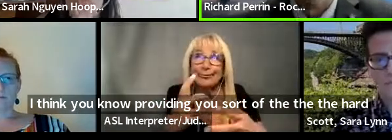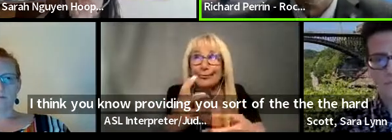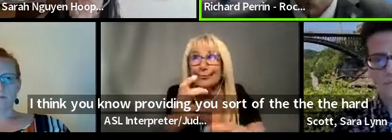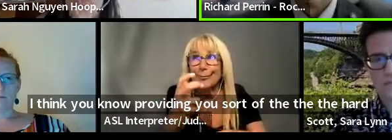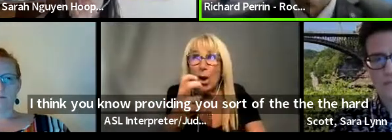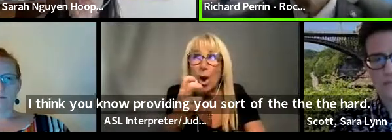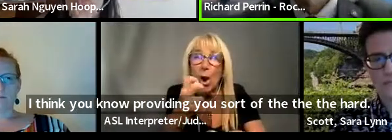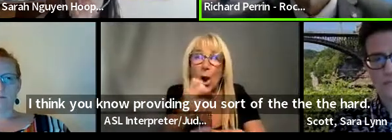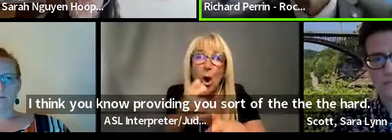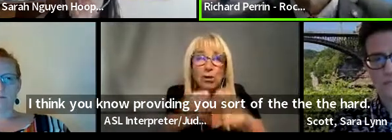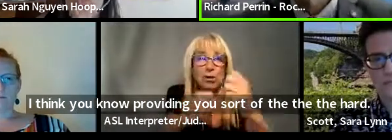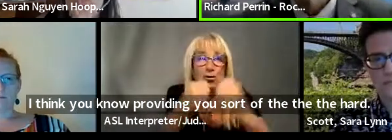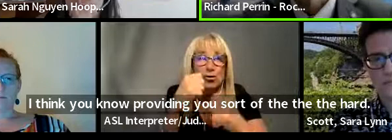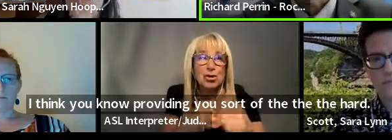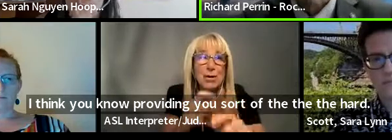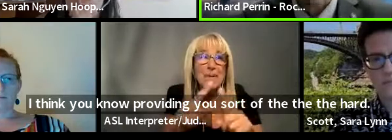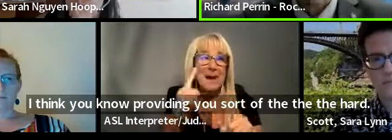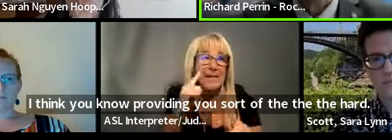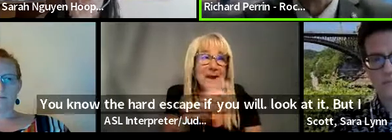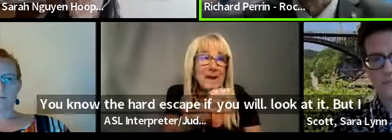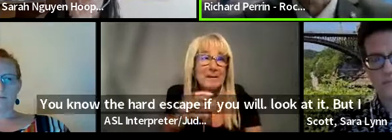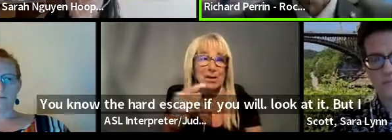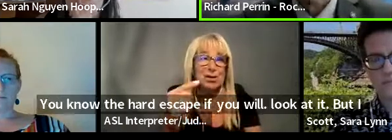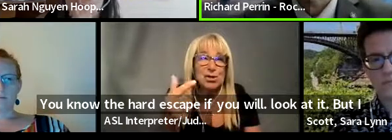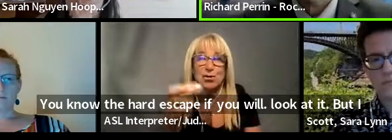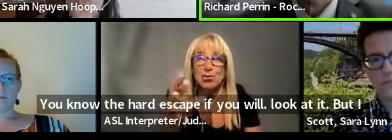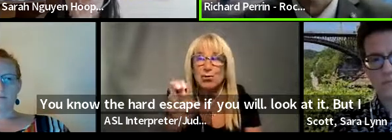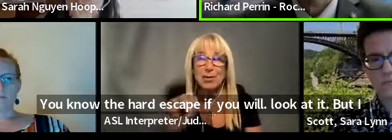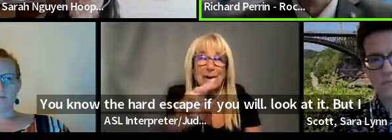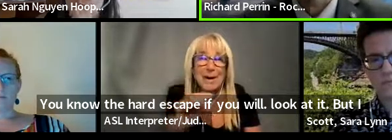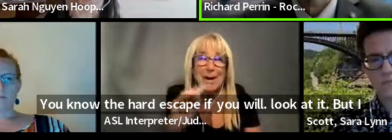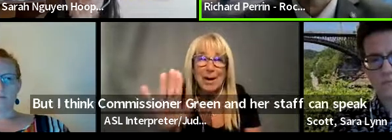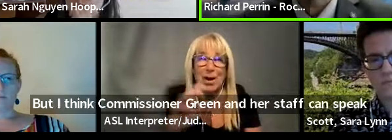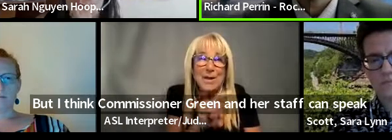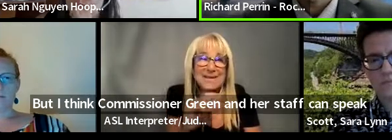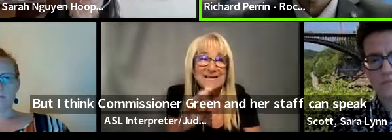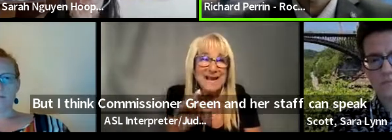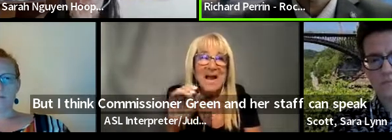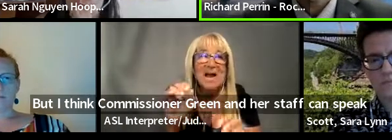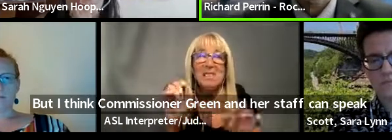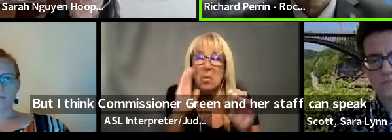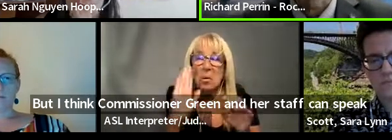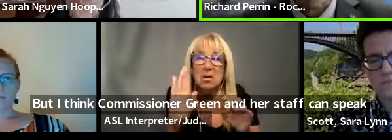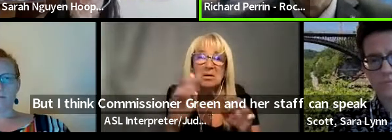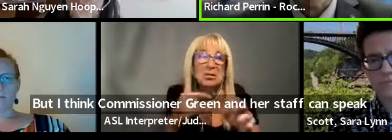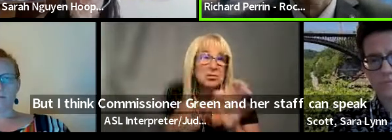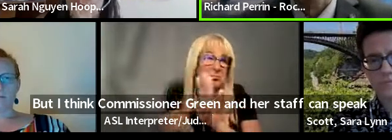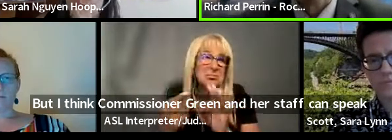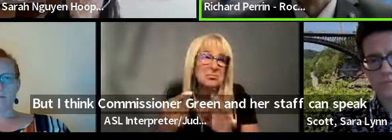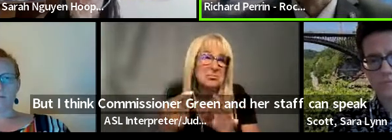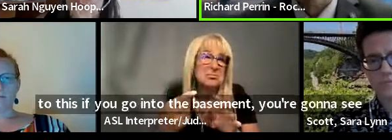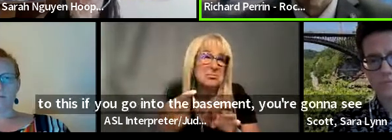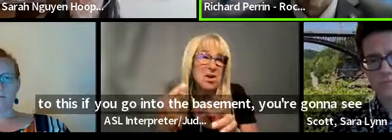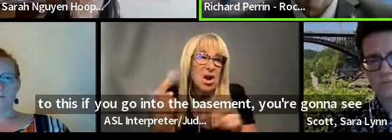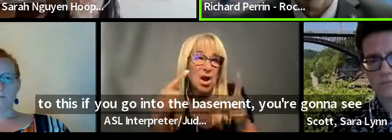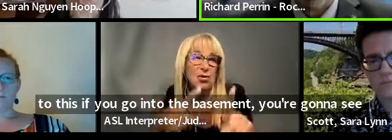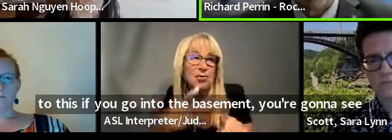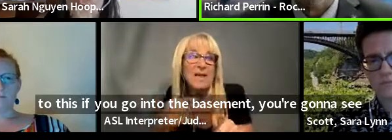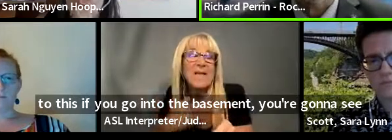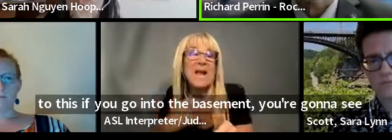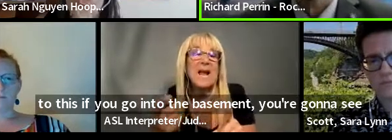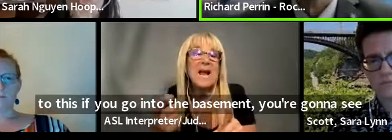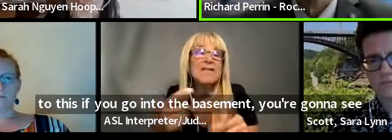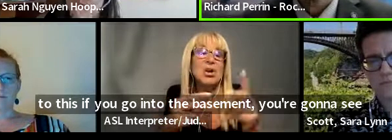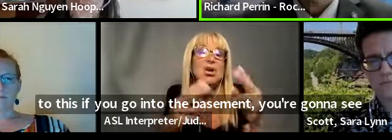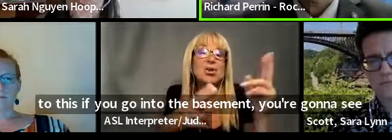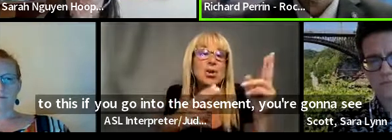But I think Commissioner Green and her staff can speak to this. If you go into the basement, you're going to see that the basement and sub-basement both have structural and waterproofing